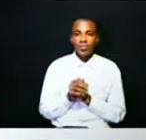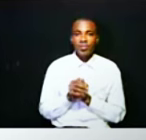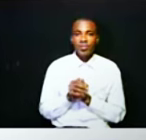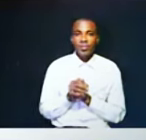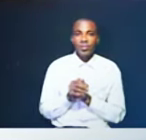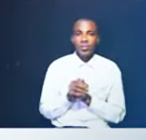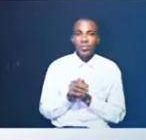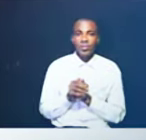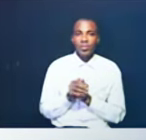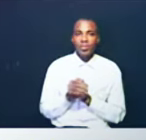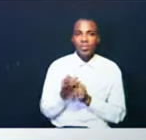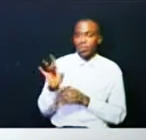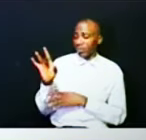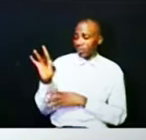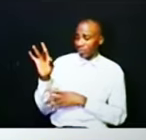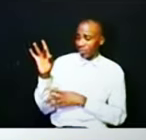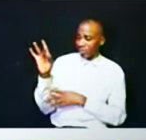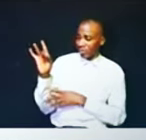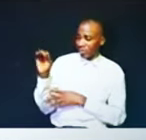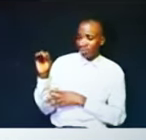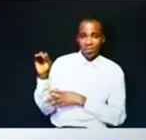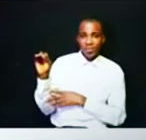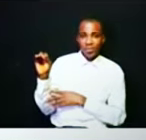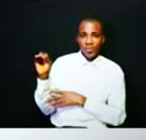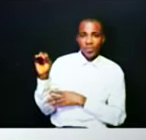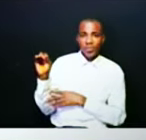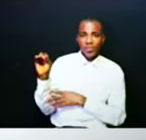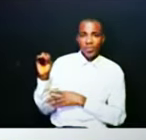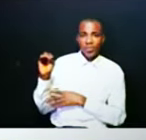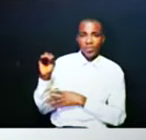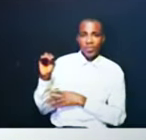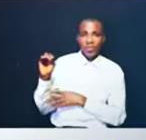Eighty public office holders.